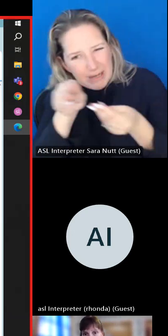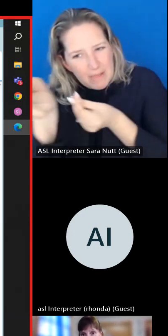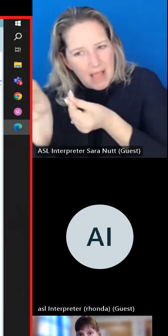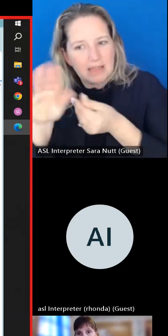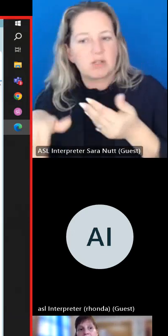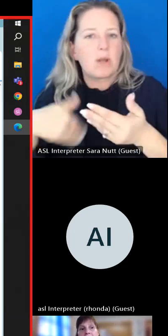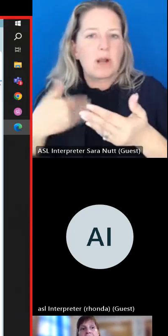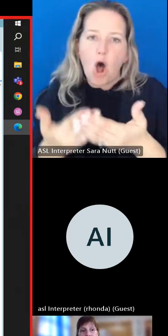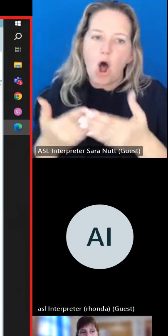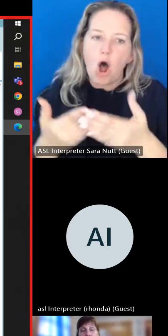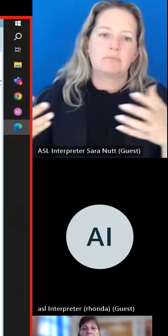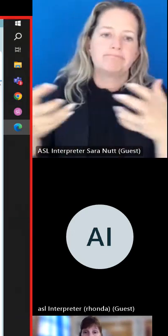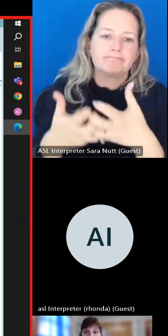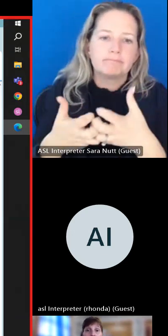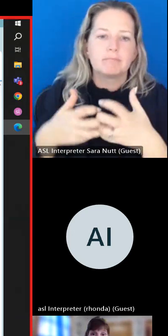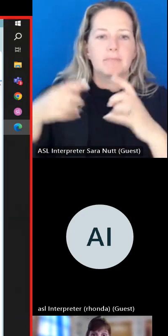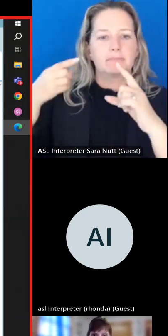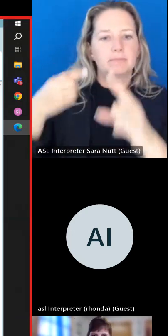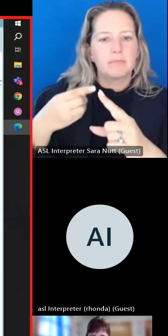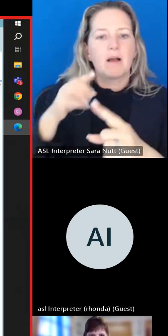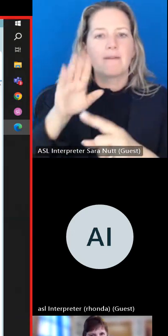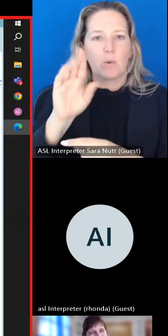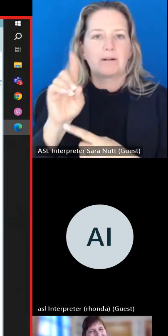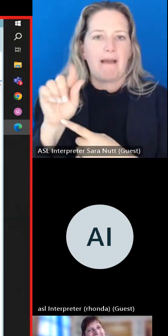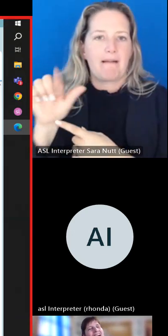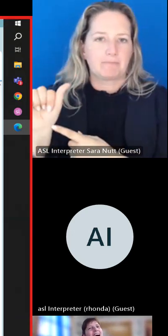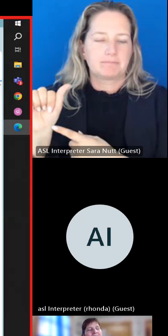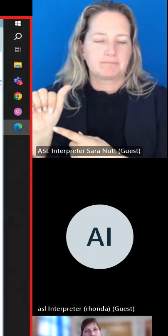matter experts, and this can be really hard.